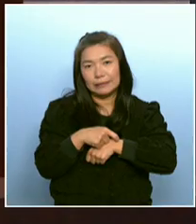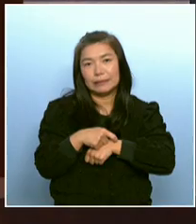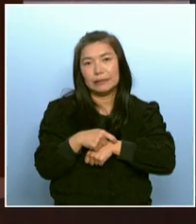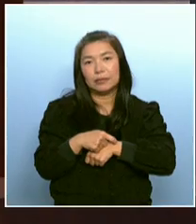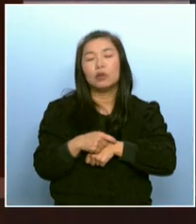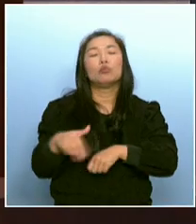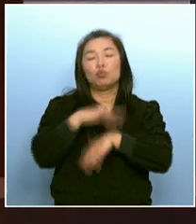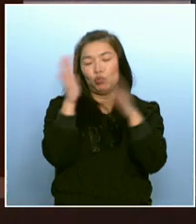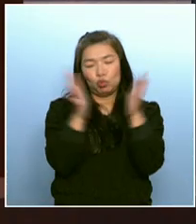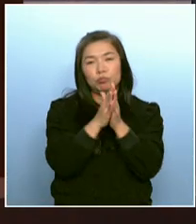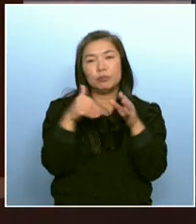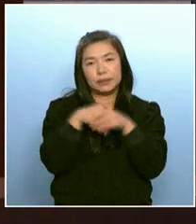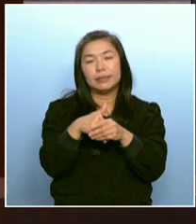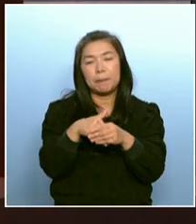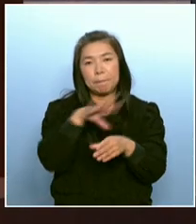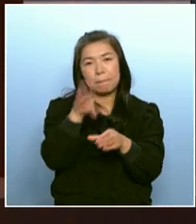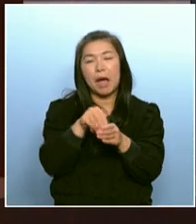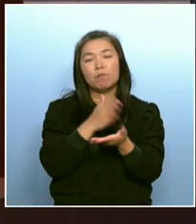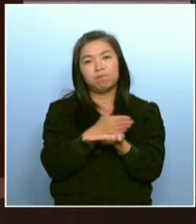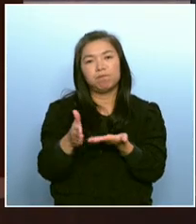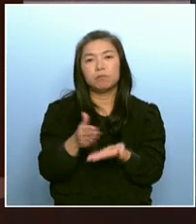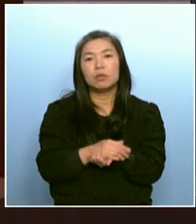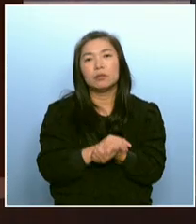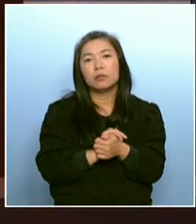impression that we are deceiving the public.